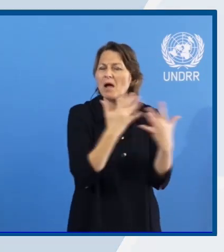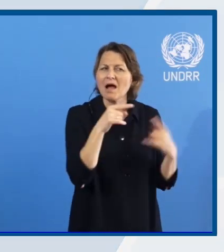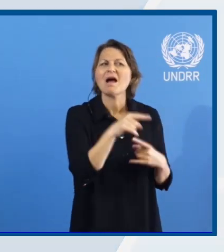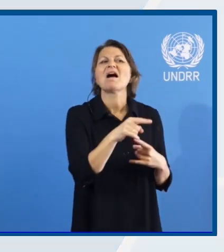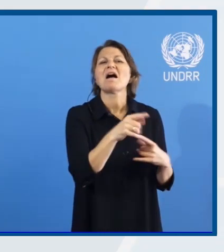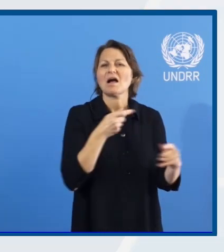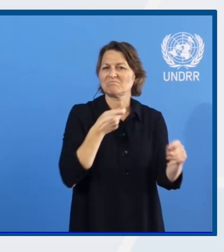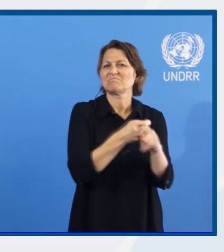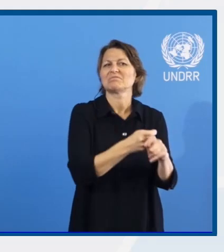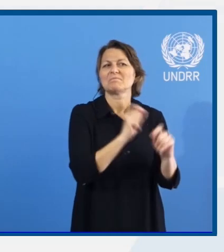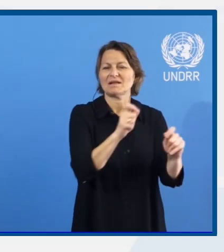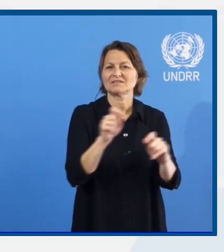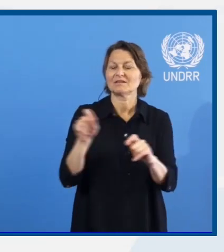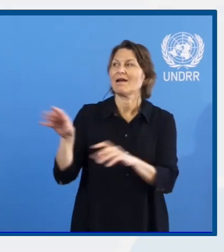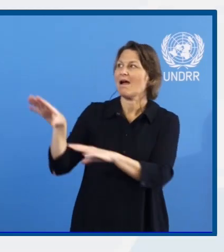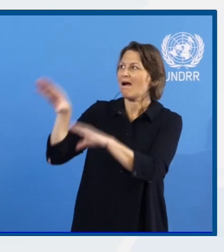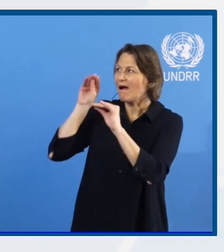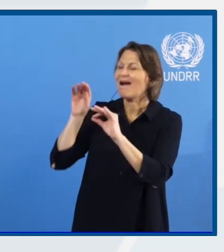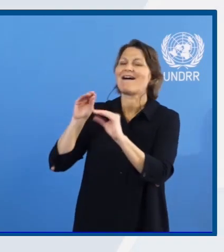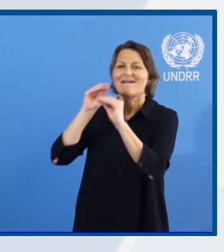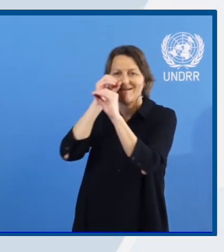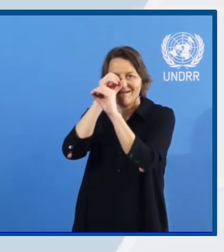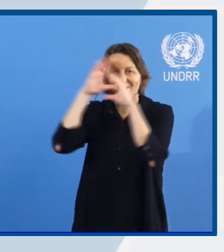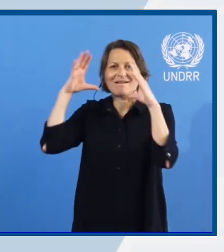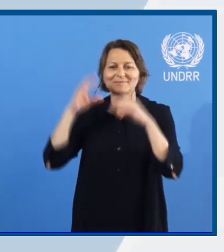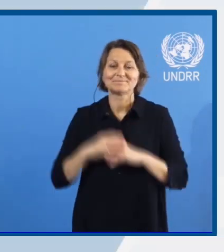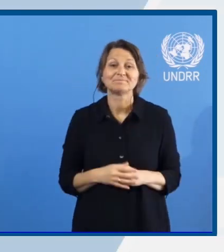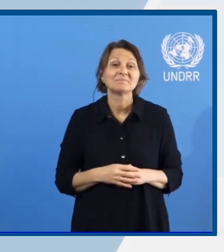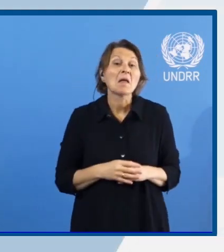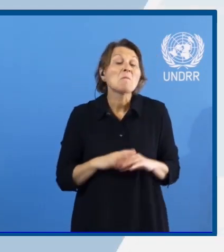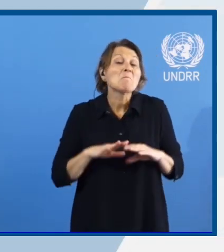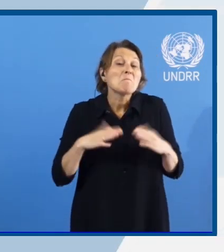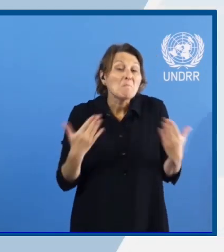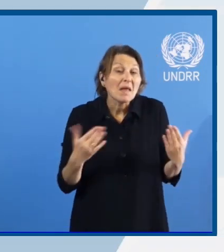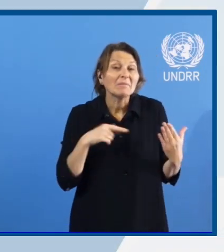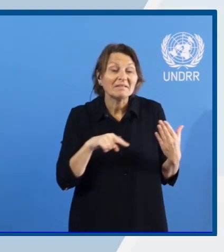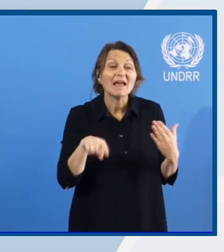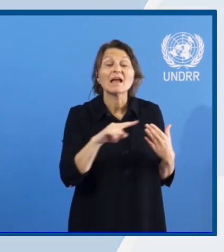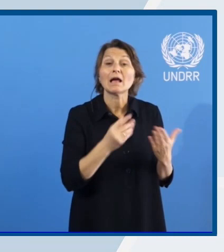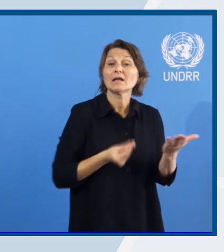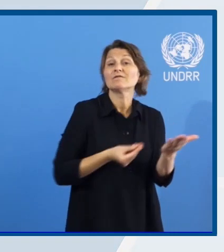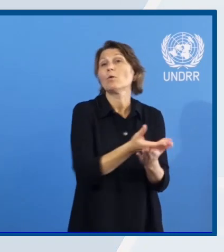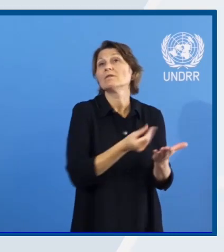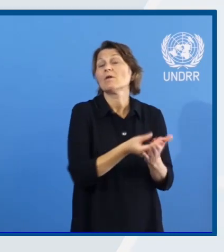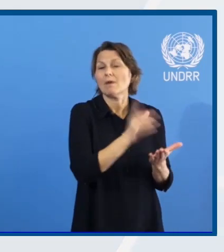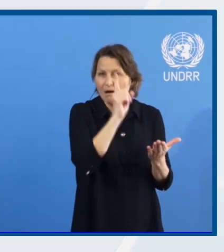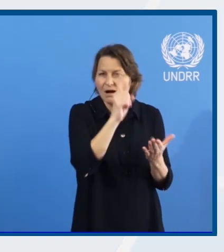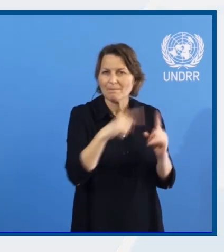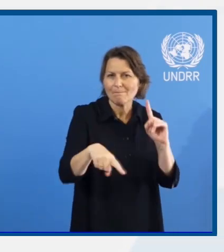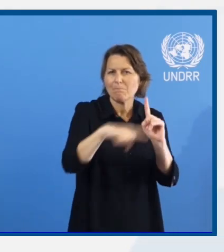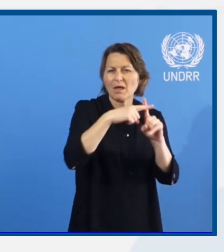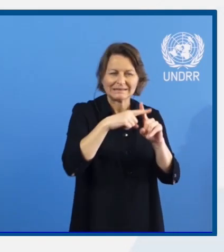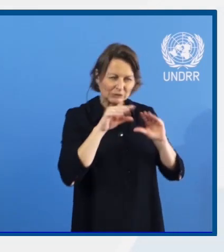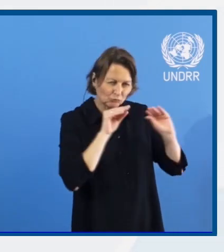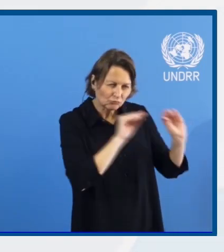bottom line. And then we need to possibly train the private sector in the use of this climate data and information to build